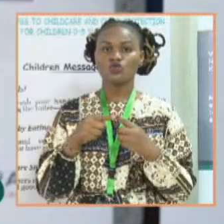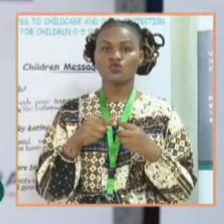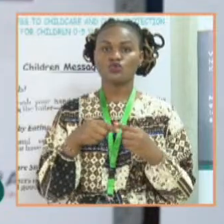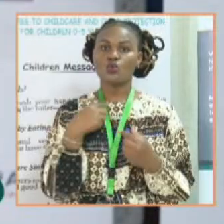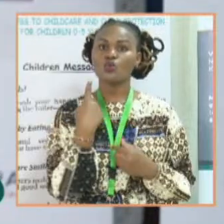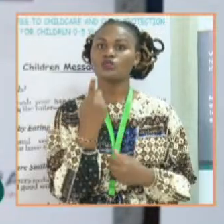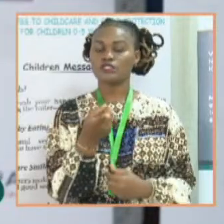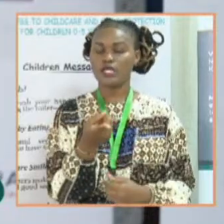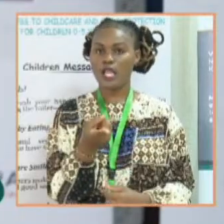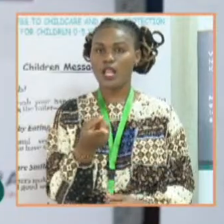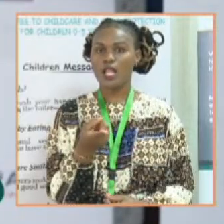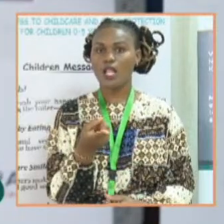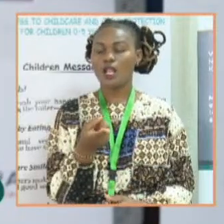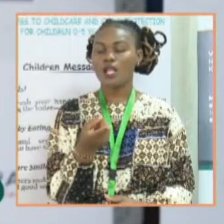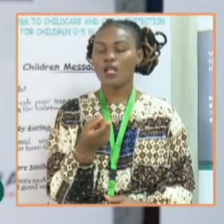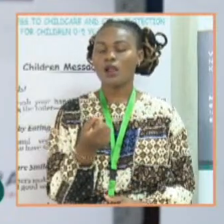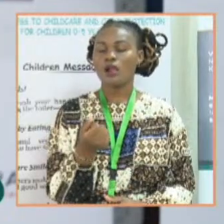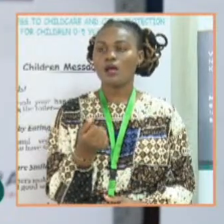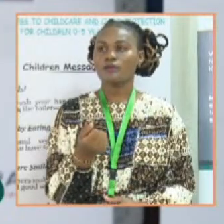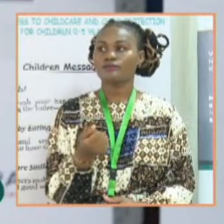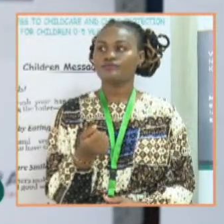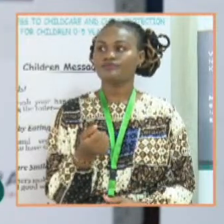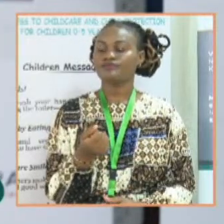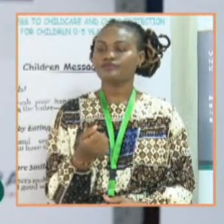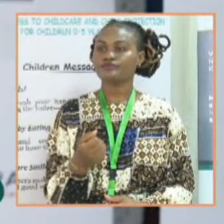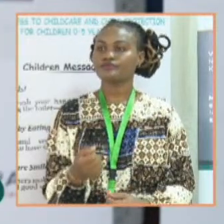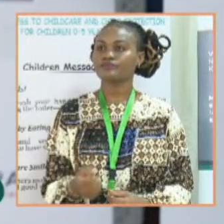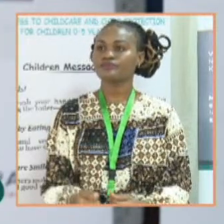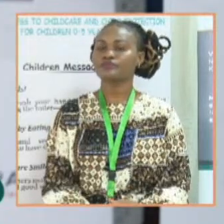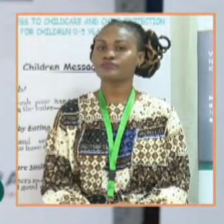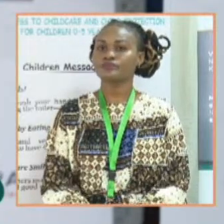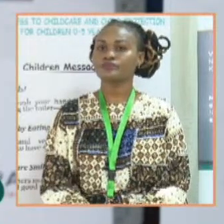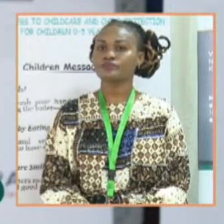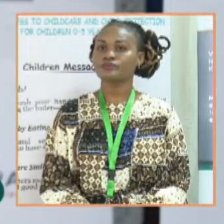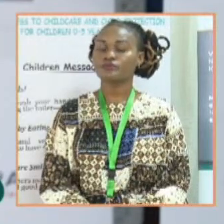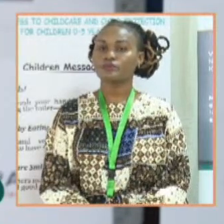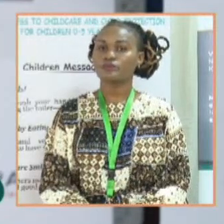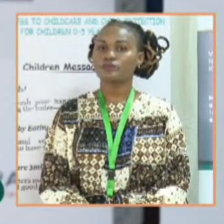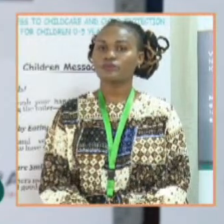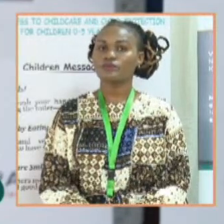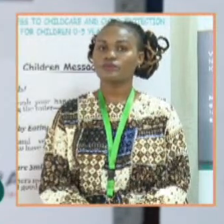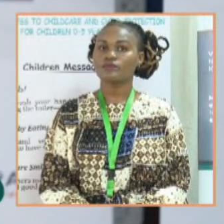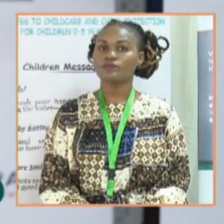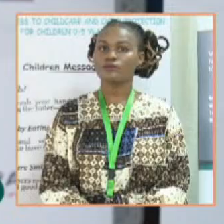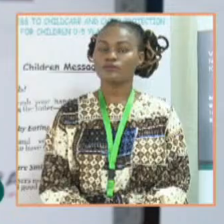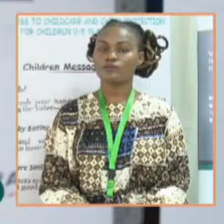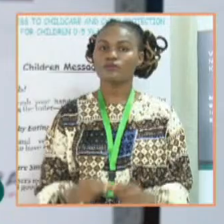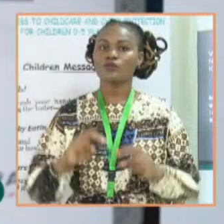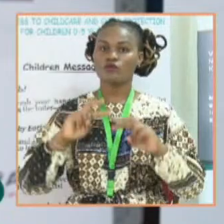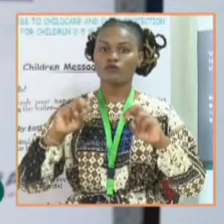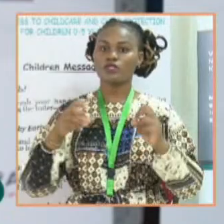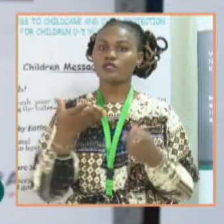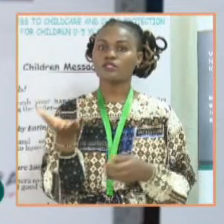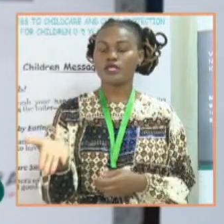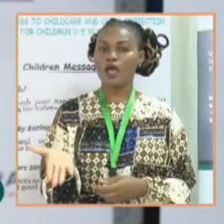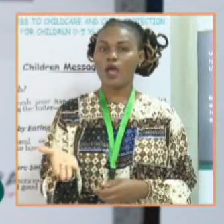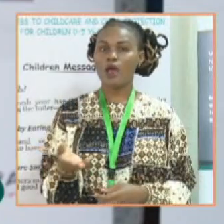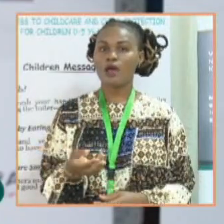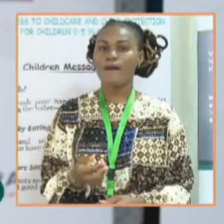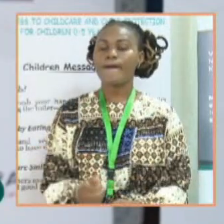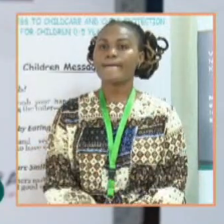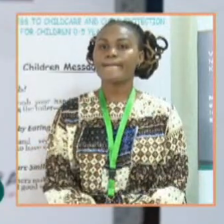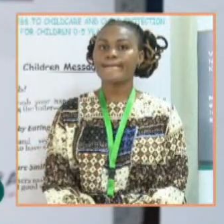we added ECD index in the DHS, but from what you're finding, and in terms of the blocks